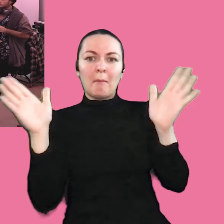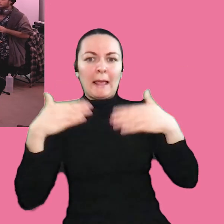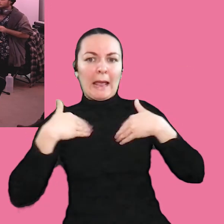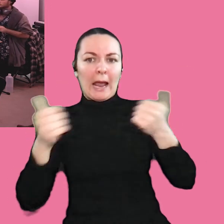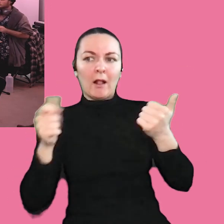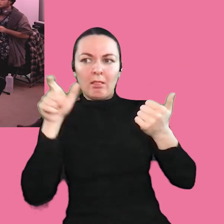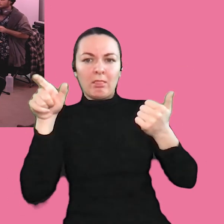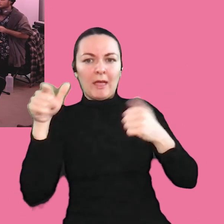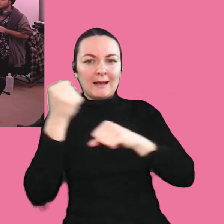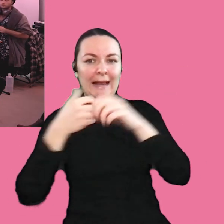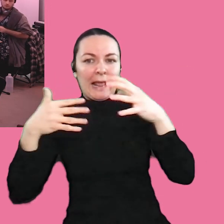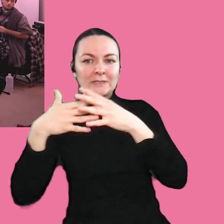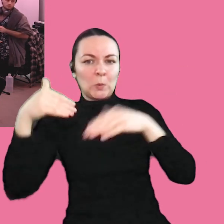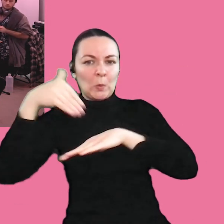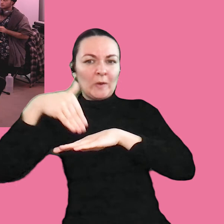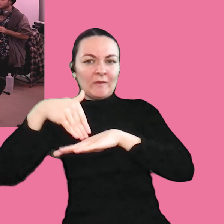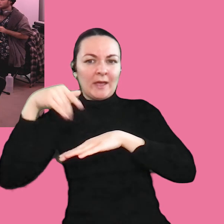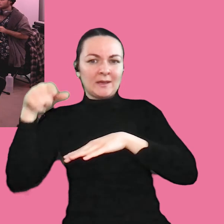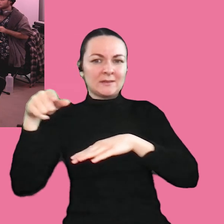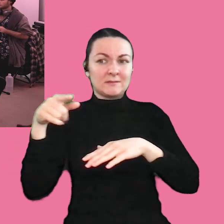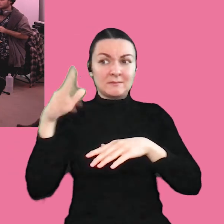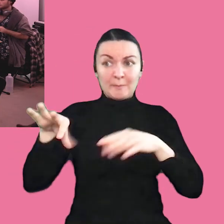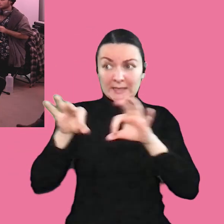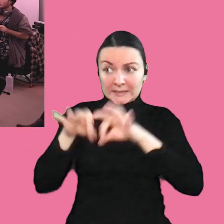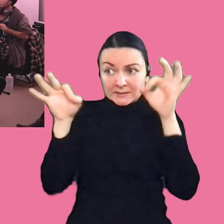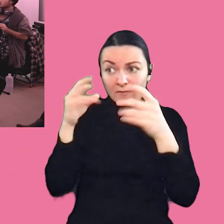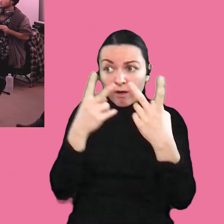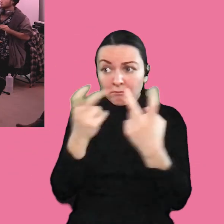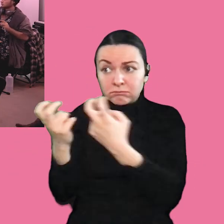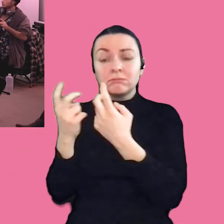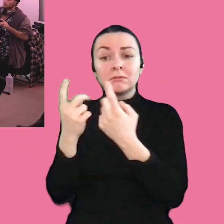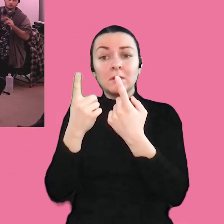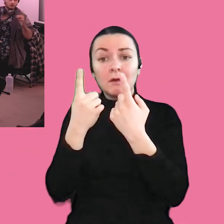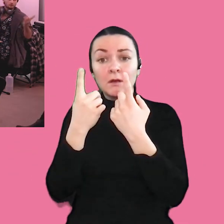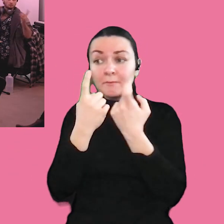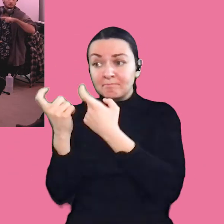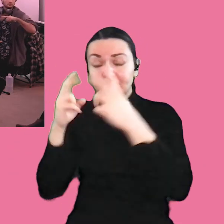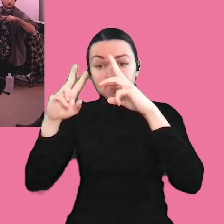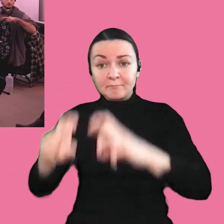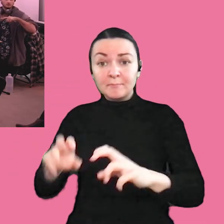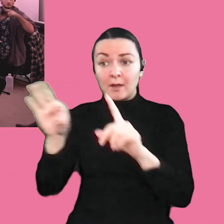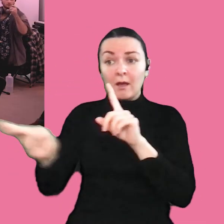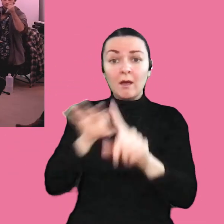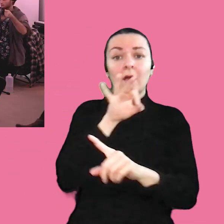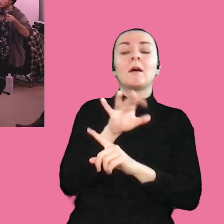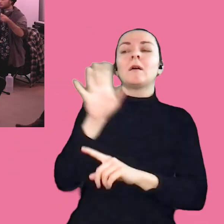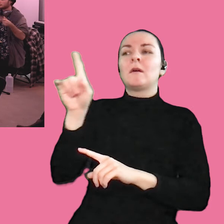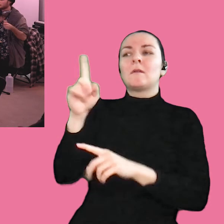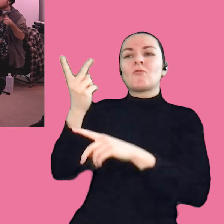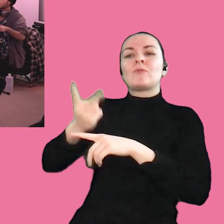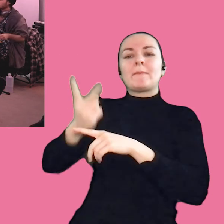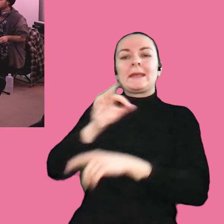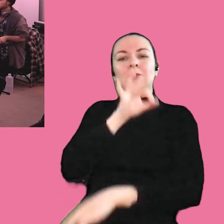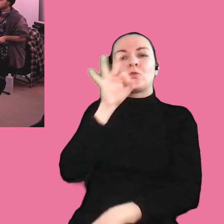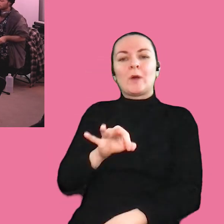you look into that? Did you kind of discover what that effect is? just before I'm going to repeat the question so the people on Zoom can